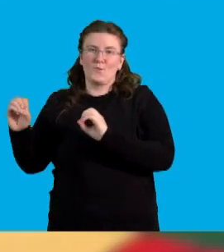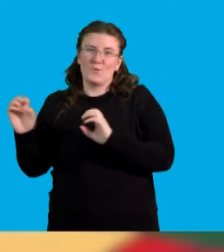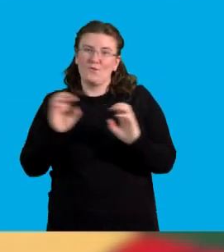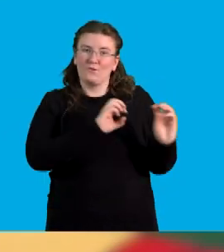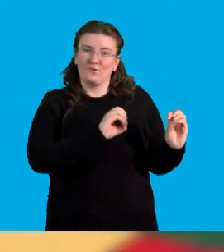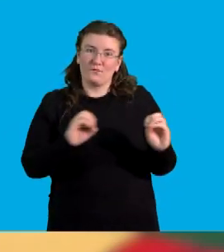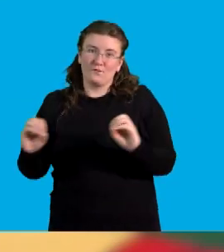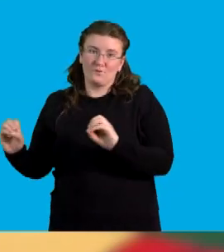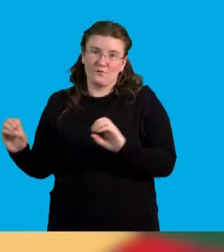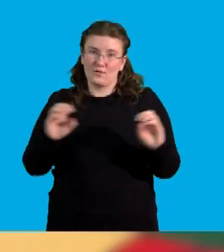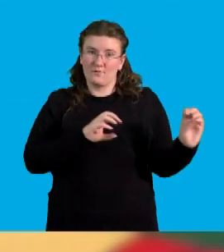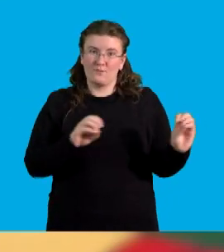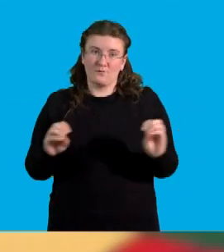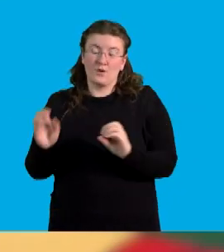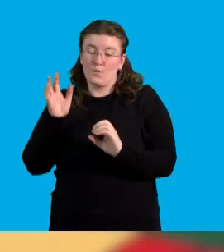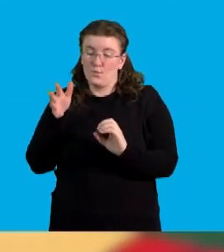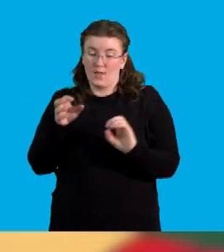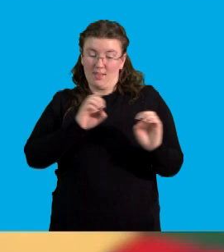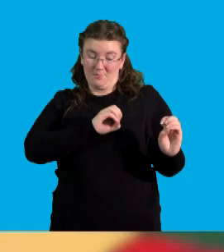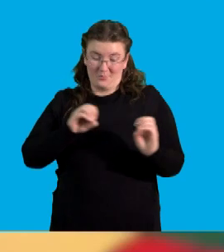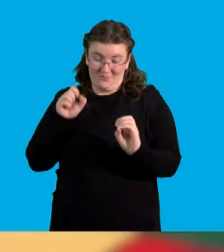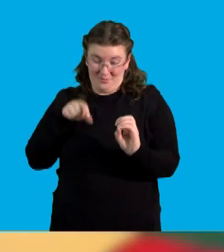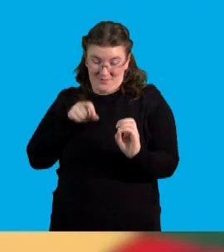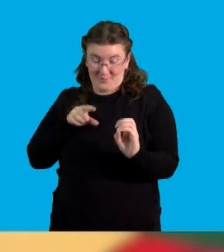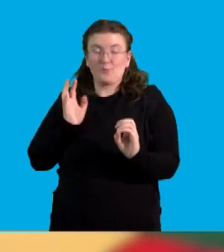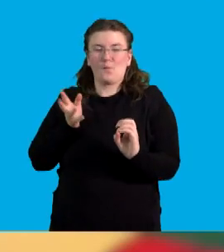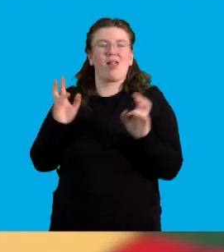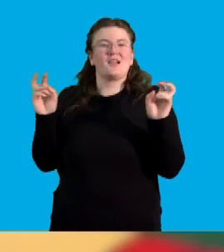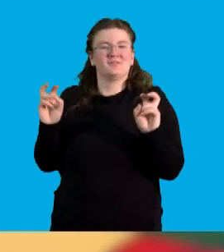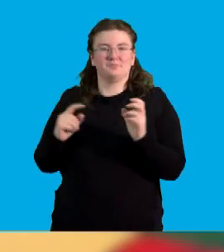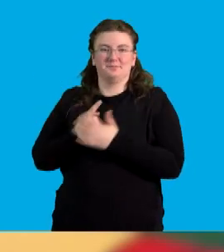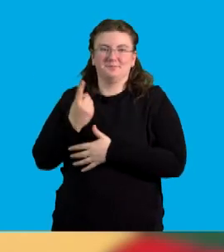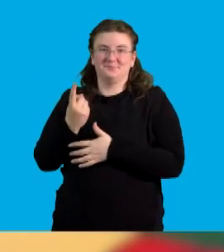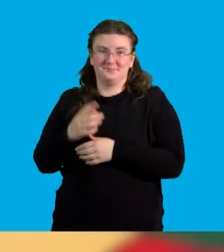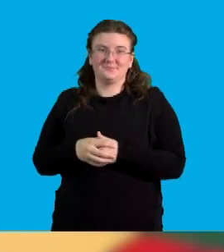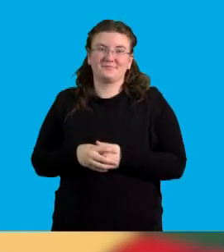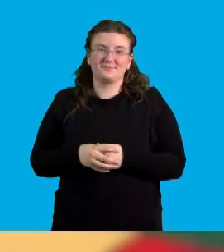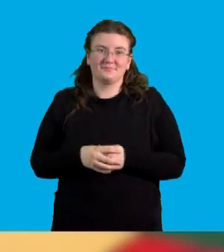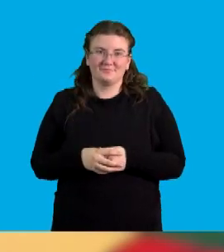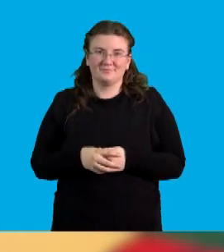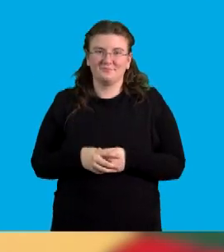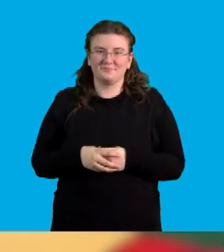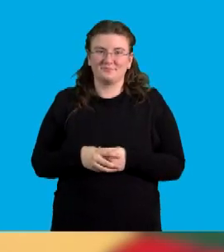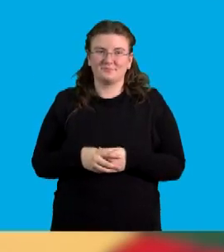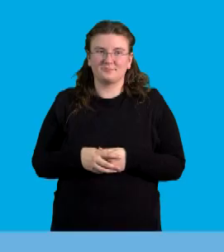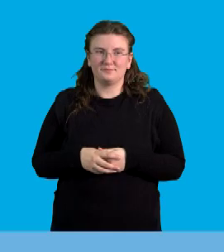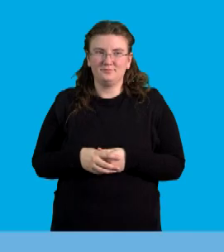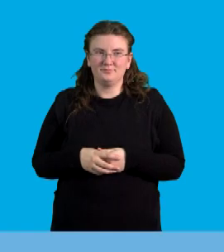and that movement is going to be generating our electricity or our electric current, as the question is